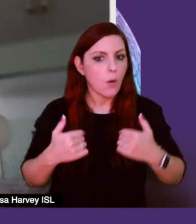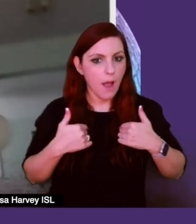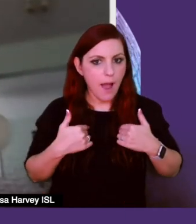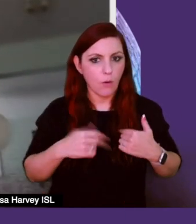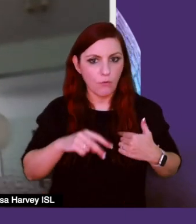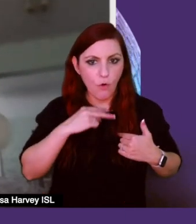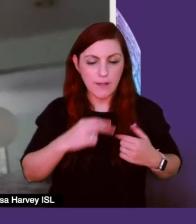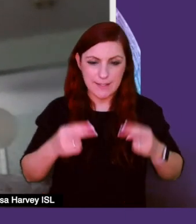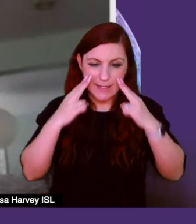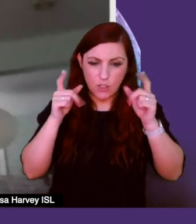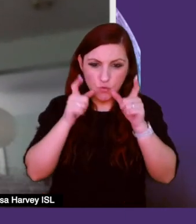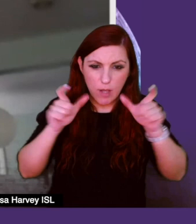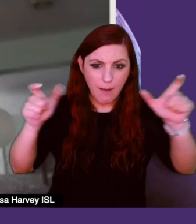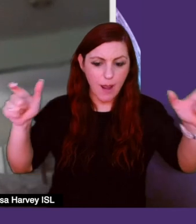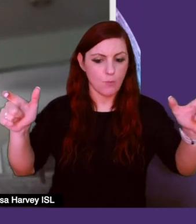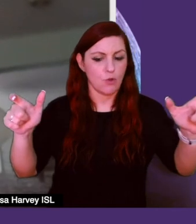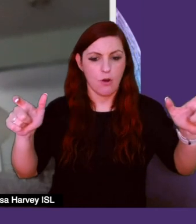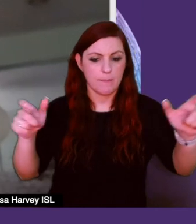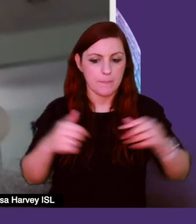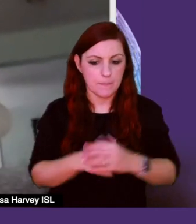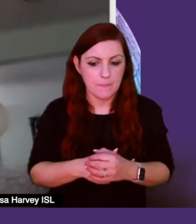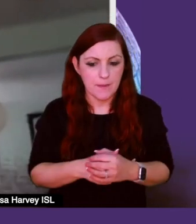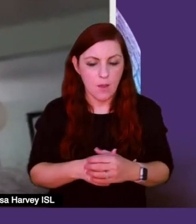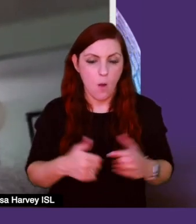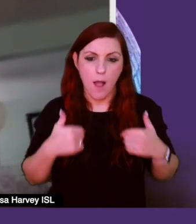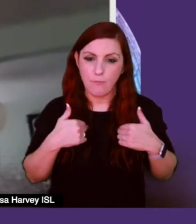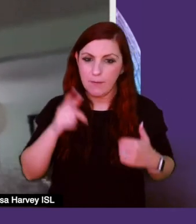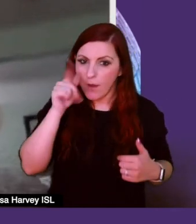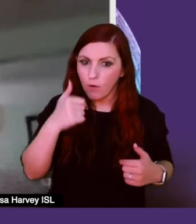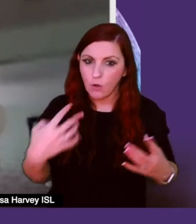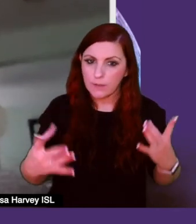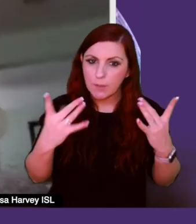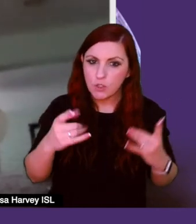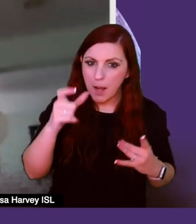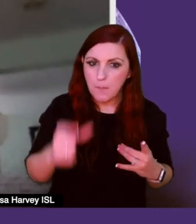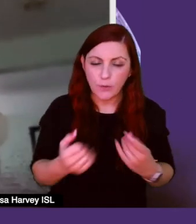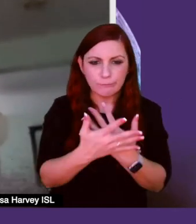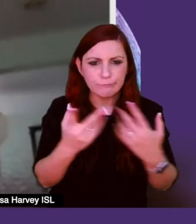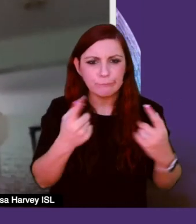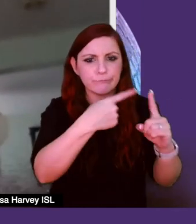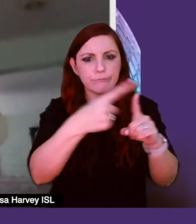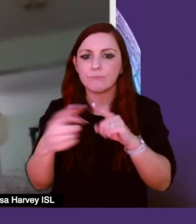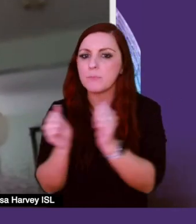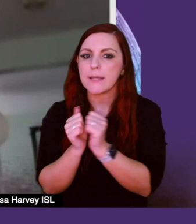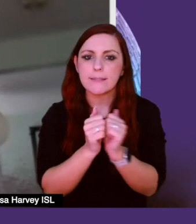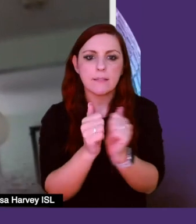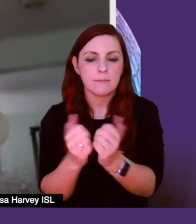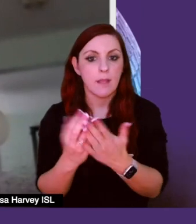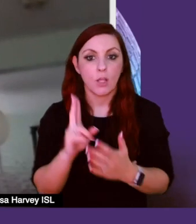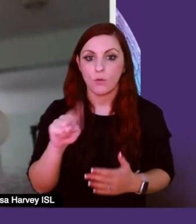got to be louder. I've had to chair many a meeting,